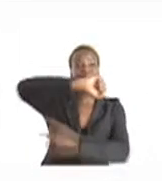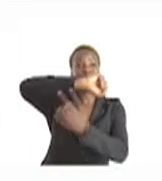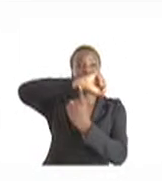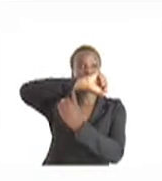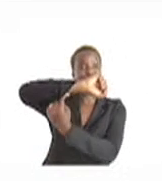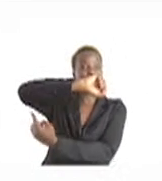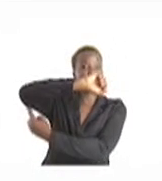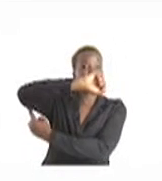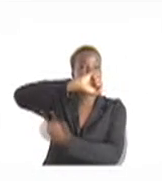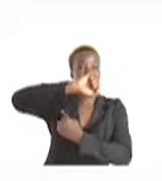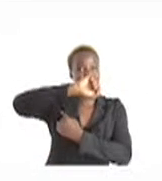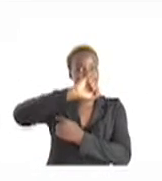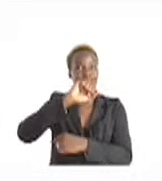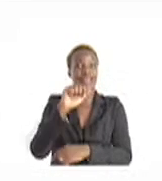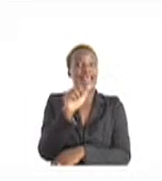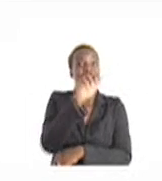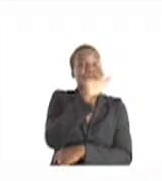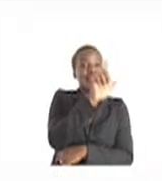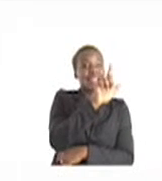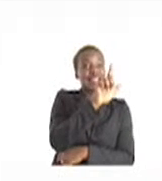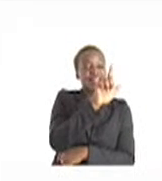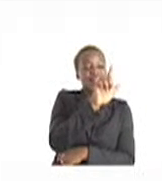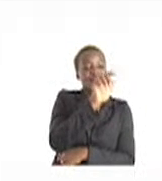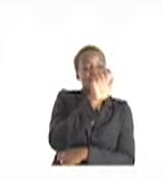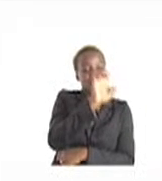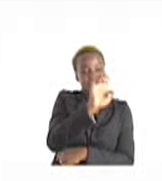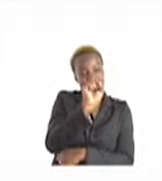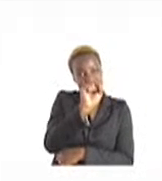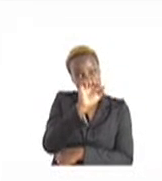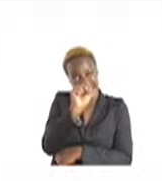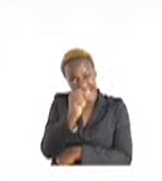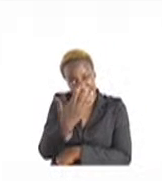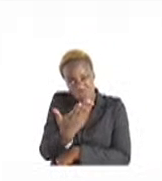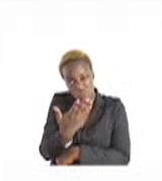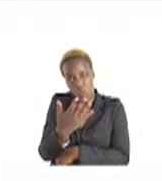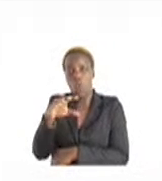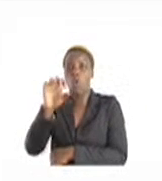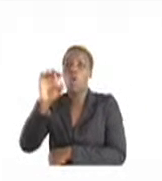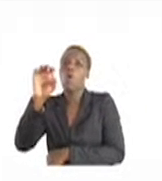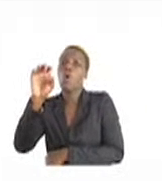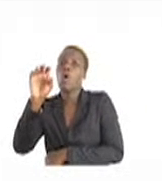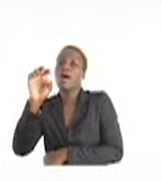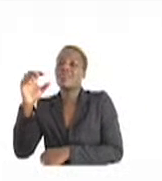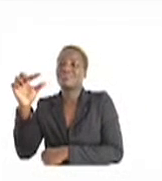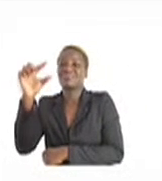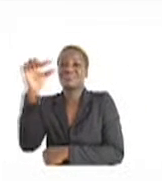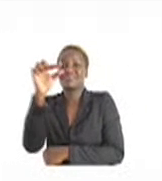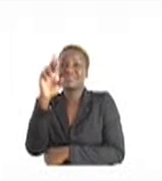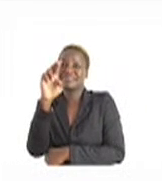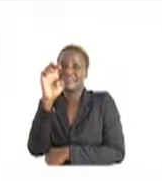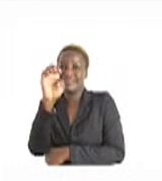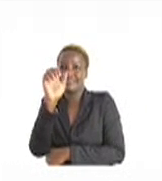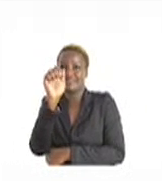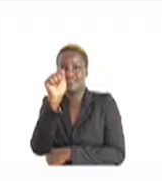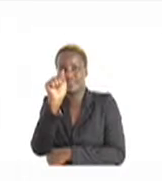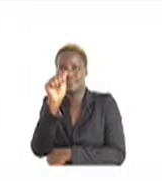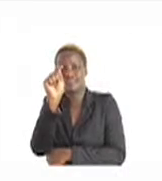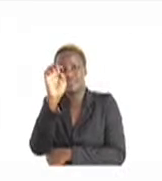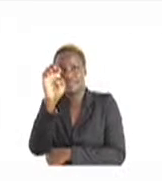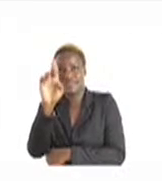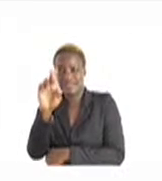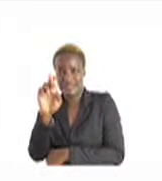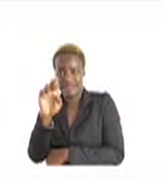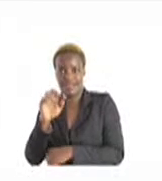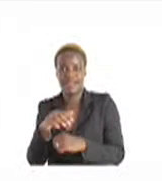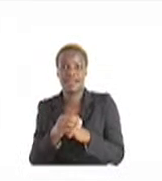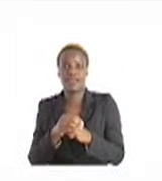than sign. The greater than sign simply means whenever we have to put it in, the open